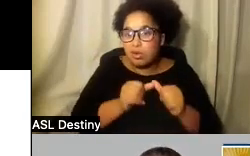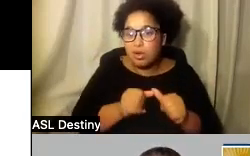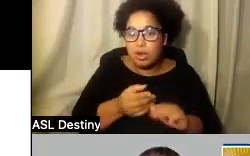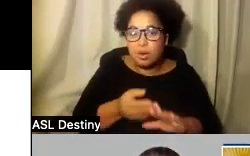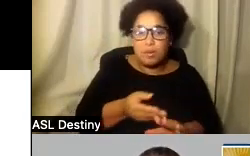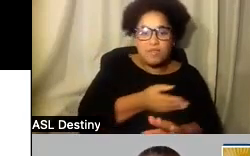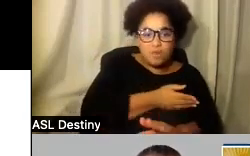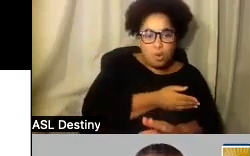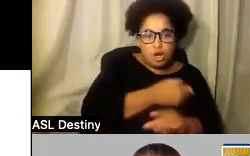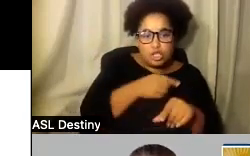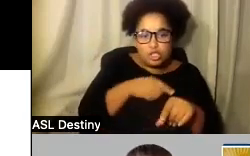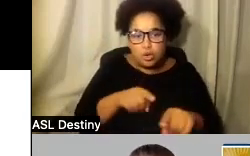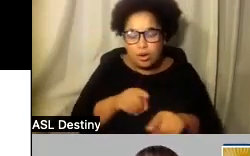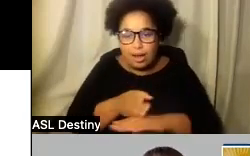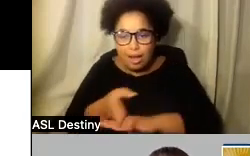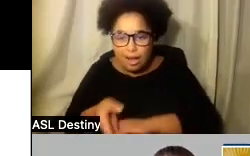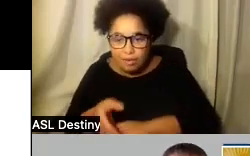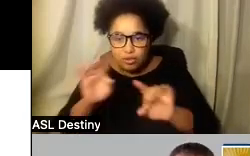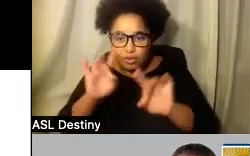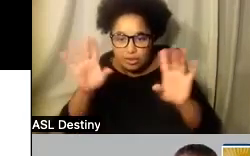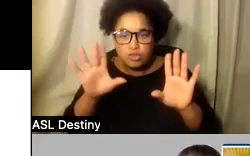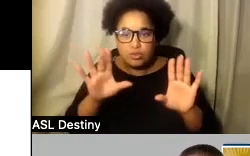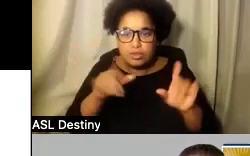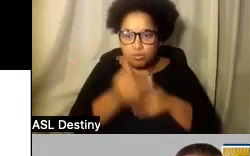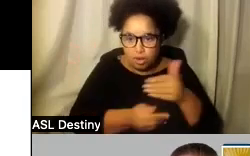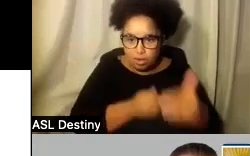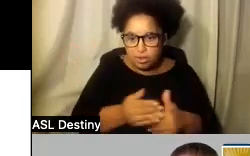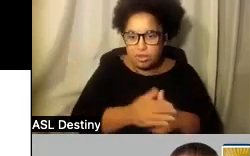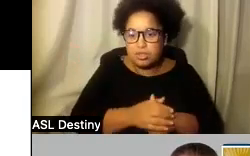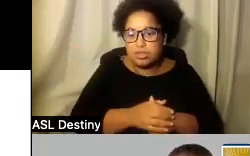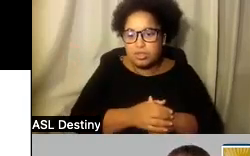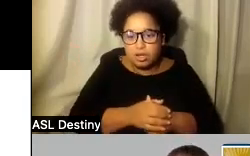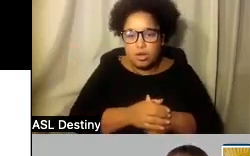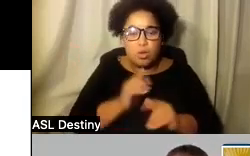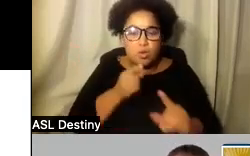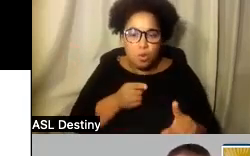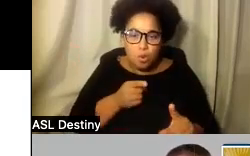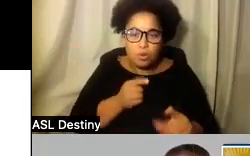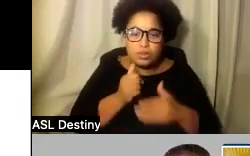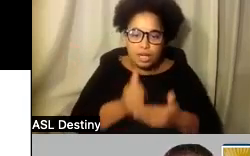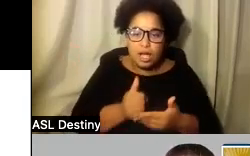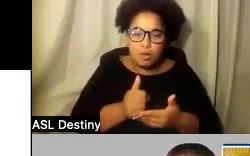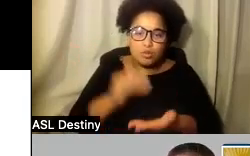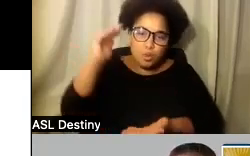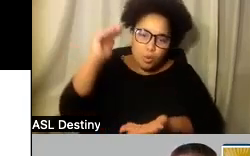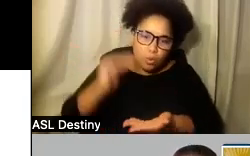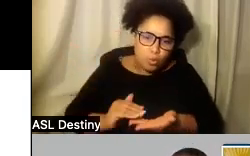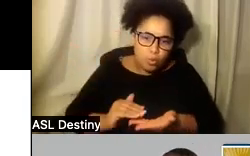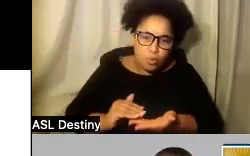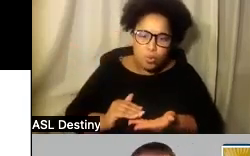after disasters, and we hope that it's there to serve as a break in that cycle of damages that occur